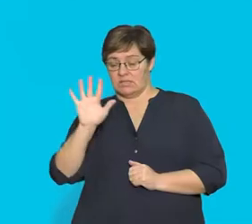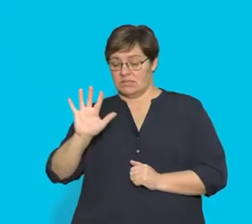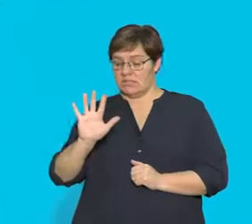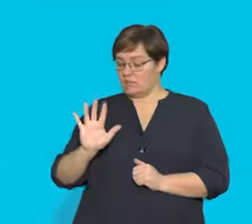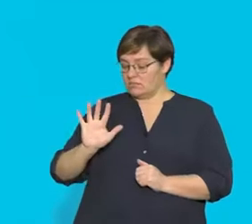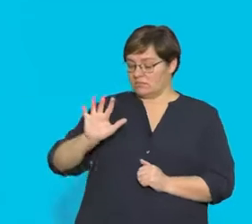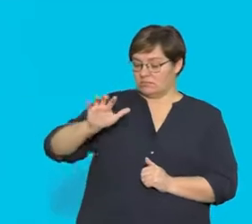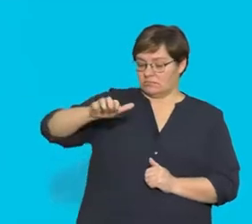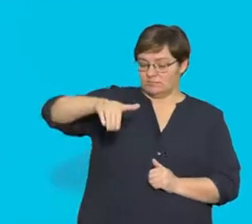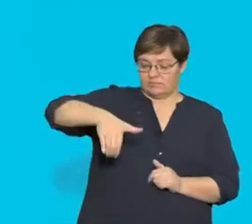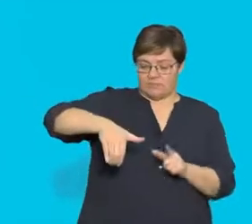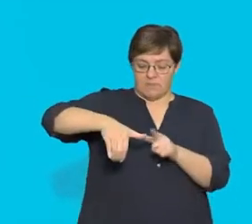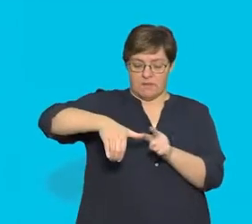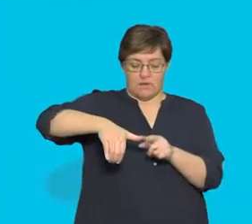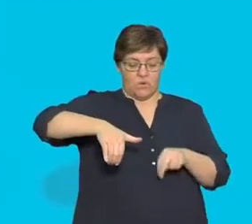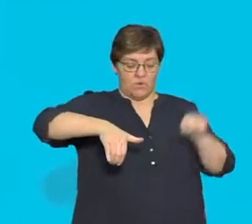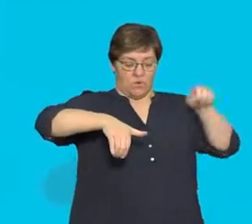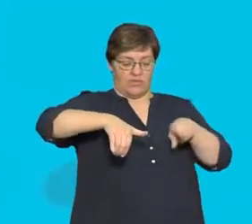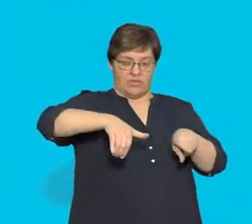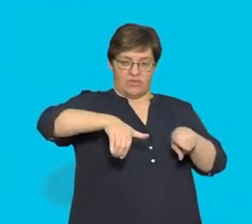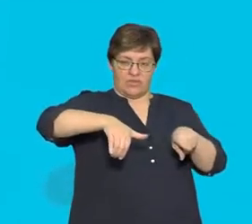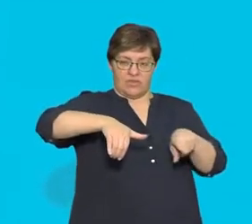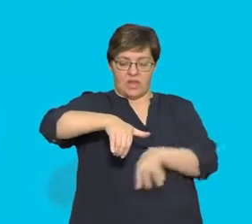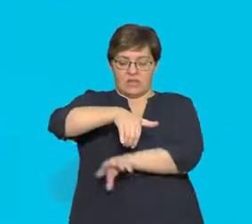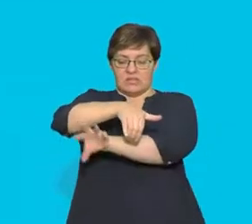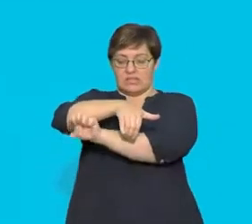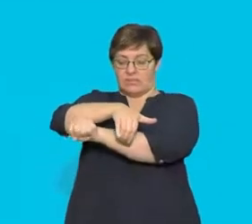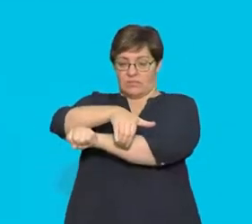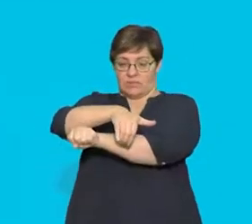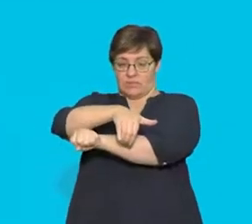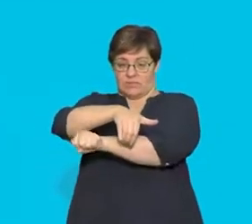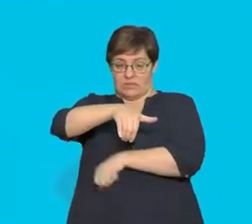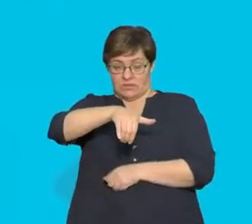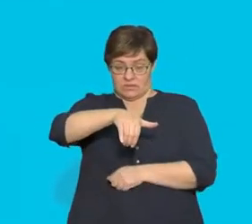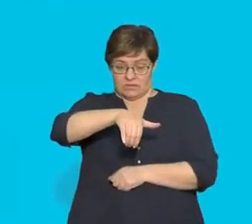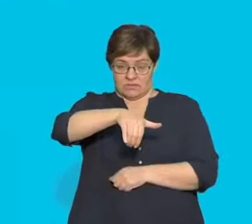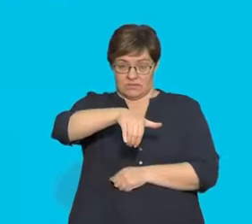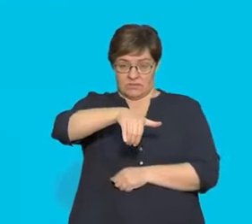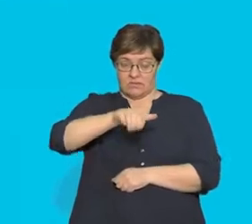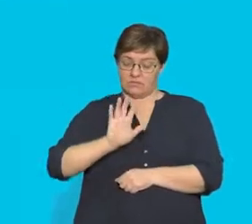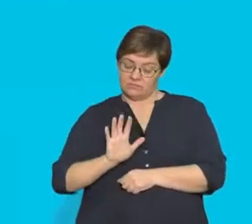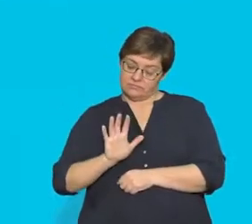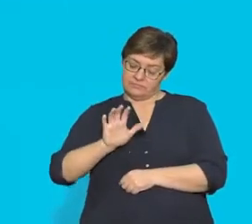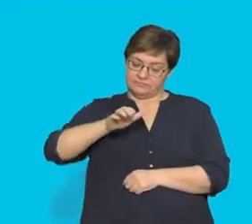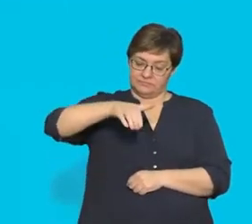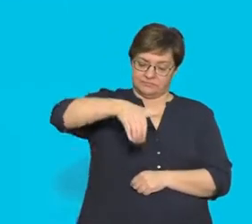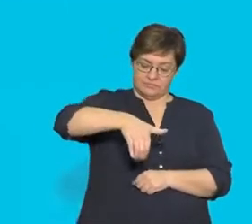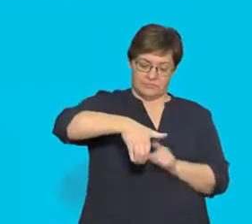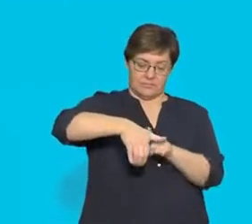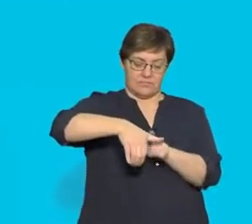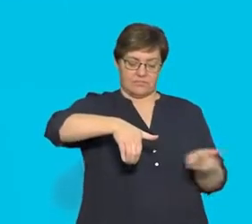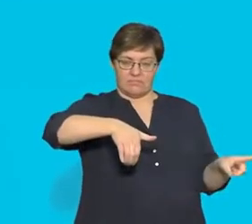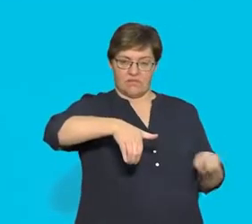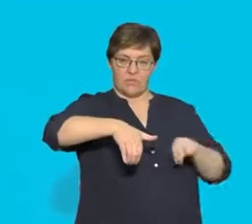right-hand solenoid rule, it's going to go, the fingers, many pieces of wire, fingers are going to go up, and